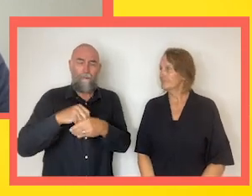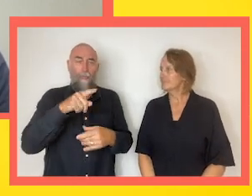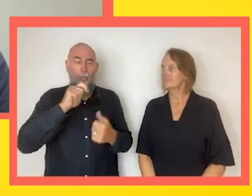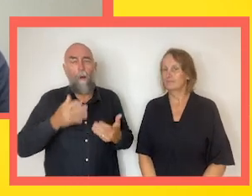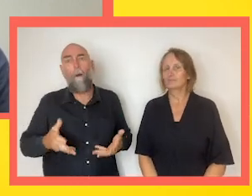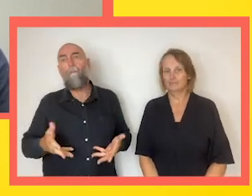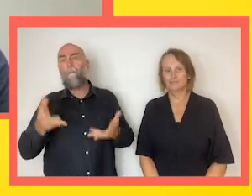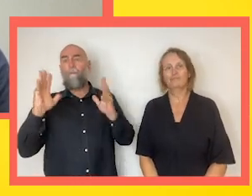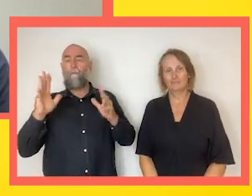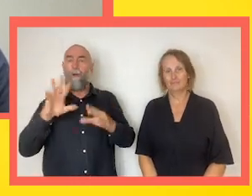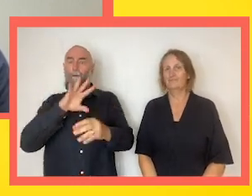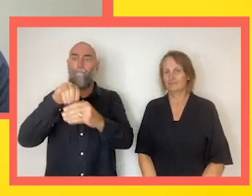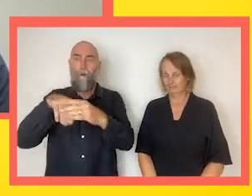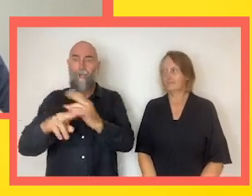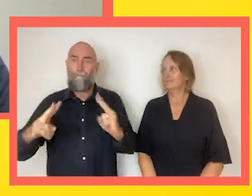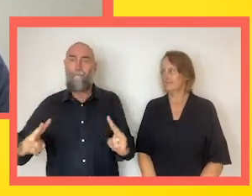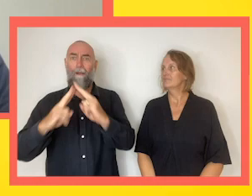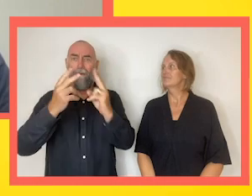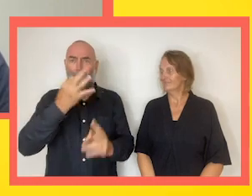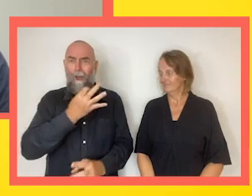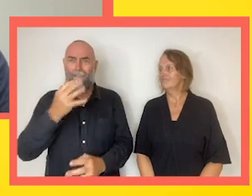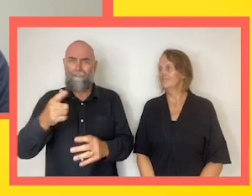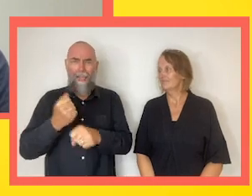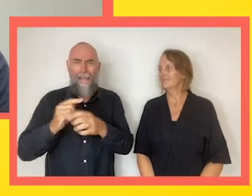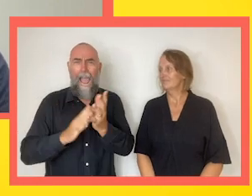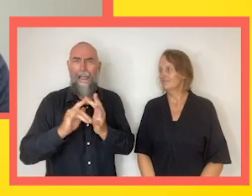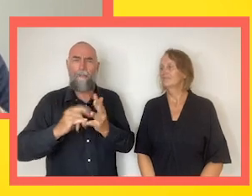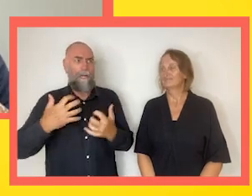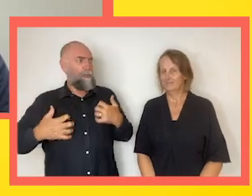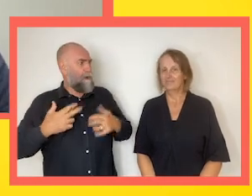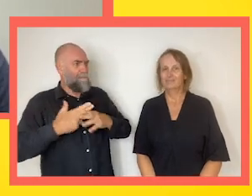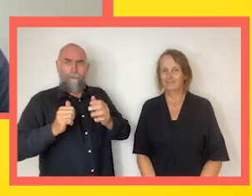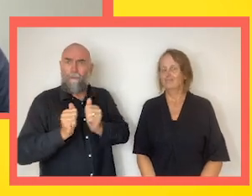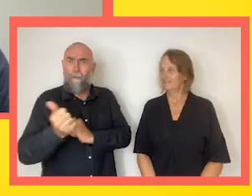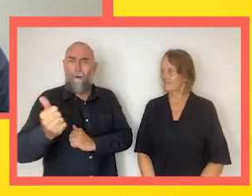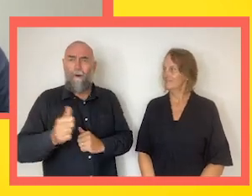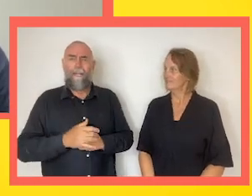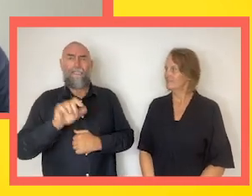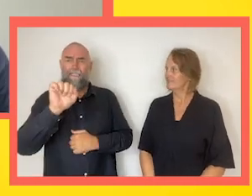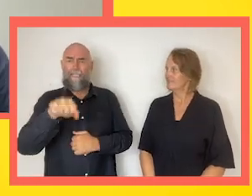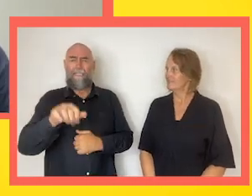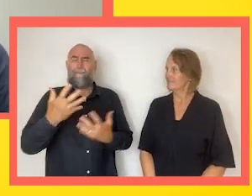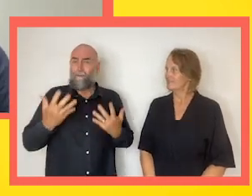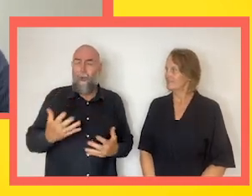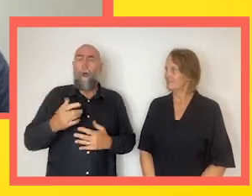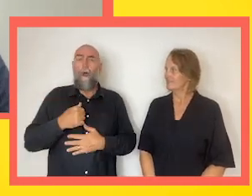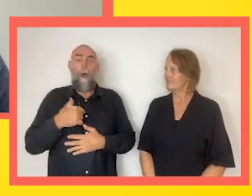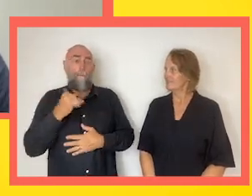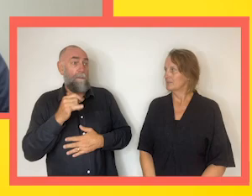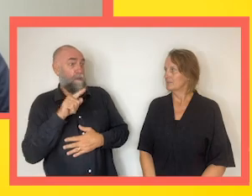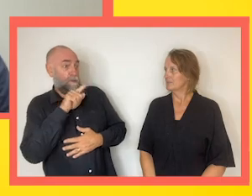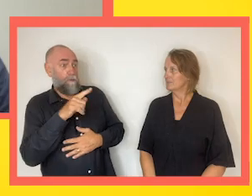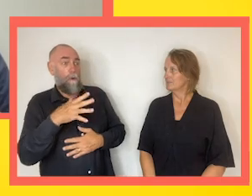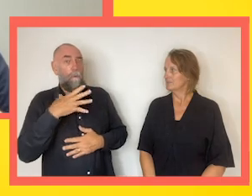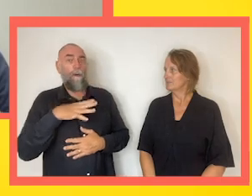they're going to take that momentum into the games. Exciting time for Australian sport. Mine's going to be a long one, Riley, but so you might want to